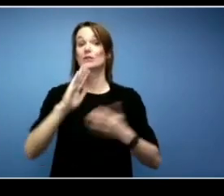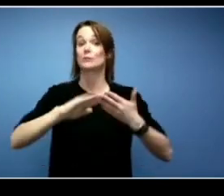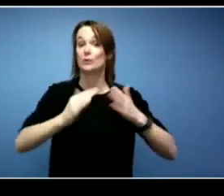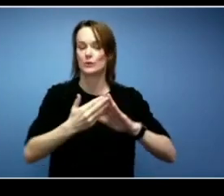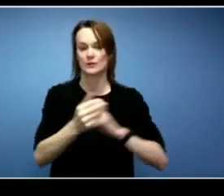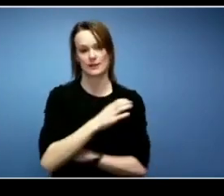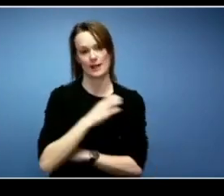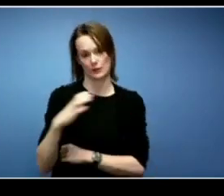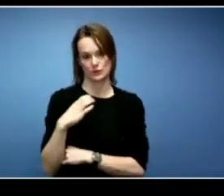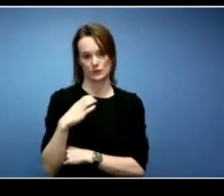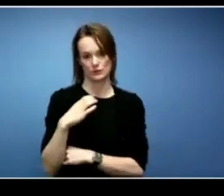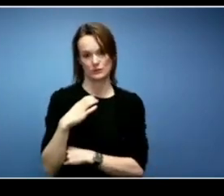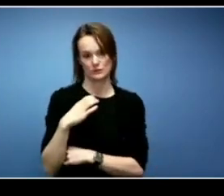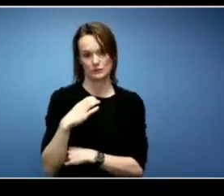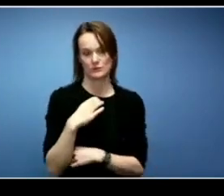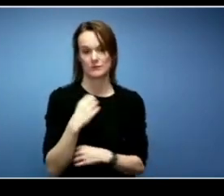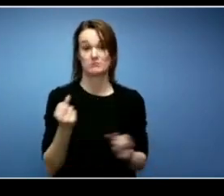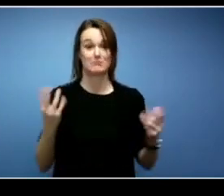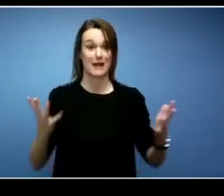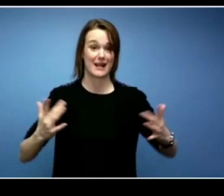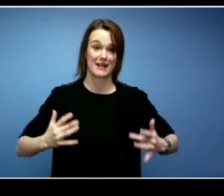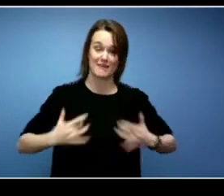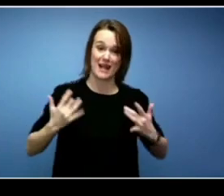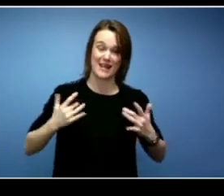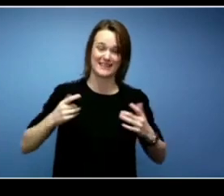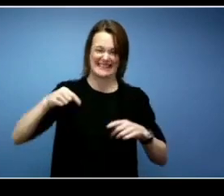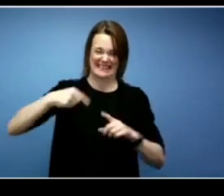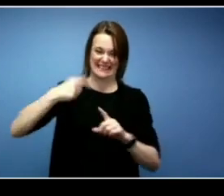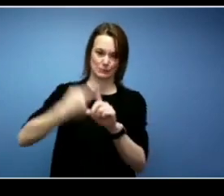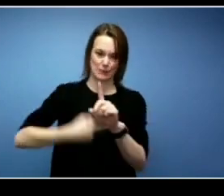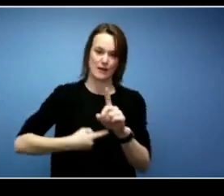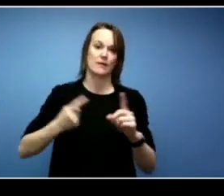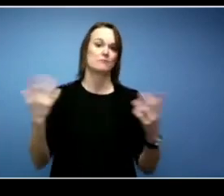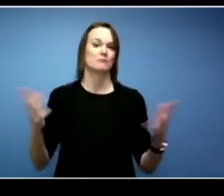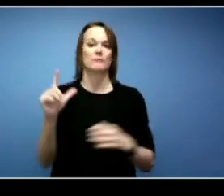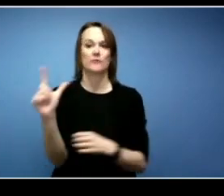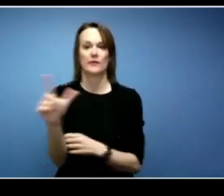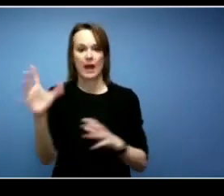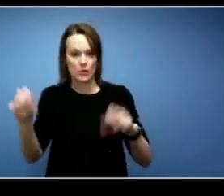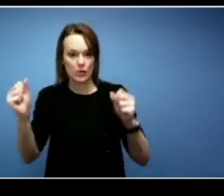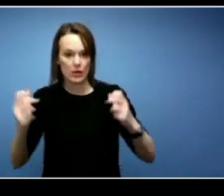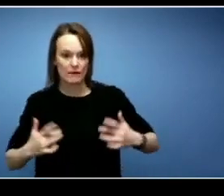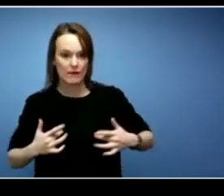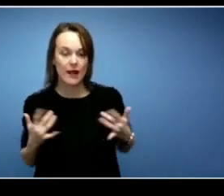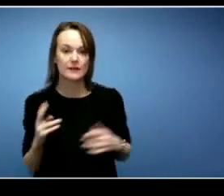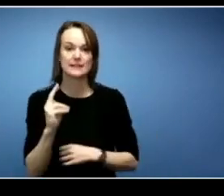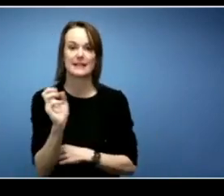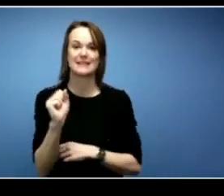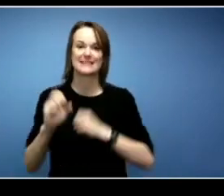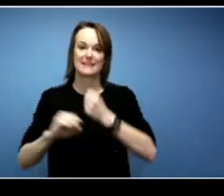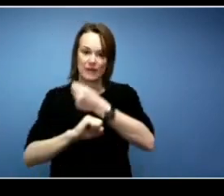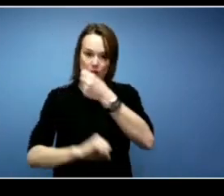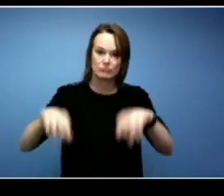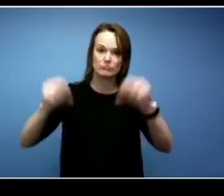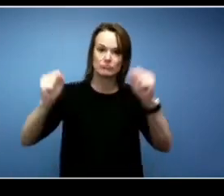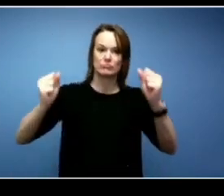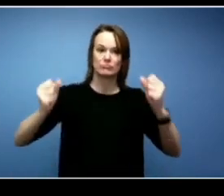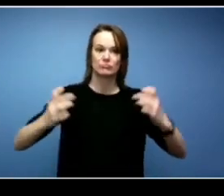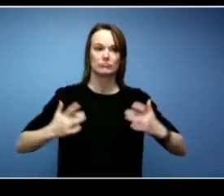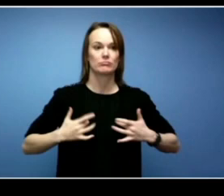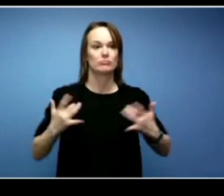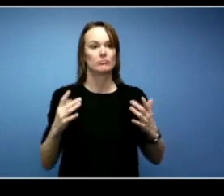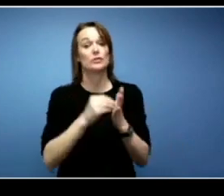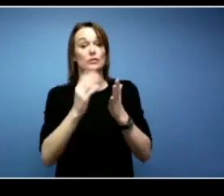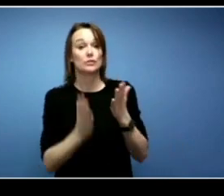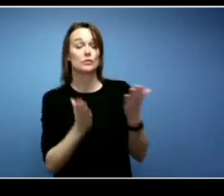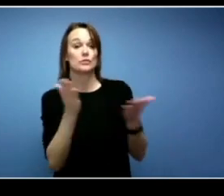at our campuses this month, activities hosted by our libraries, the NSCC Foundation, events led by the Student Services Advisors and